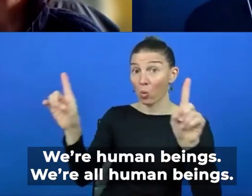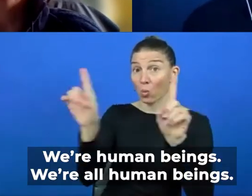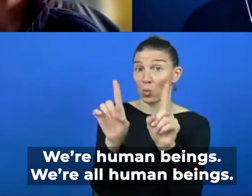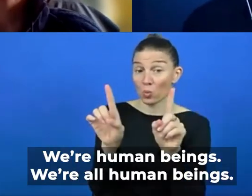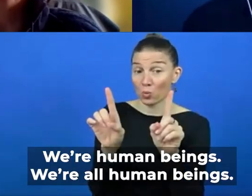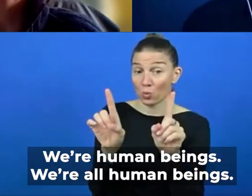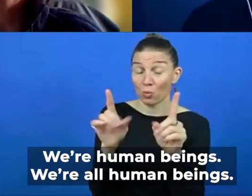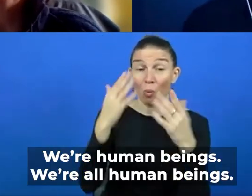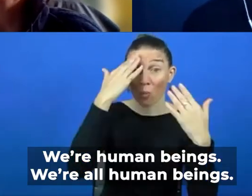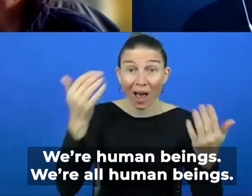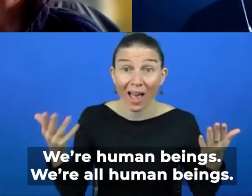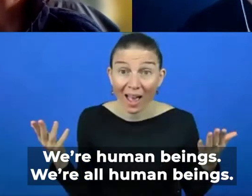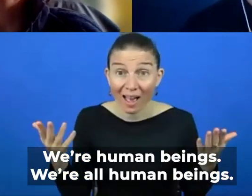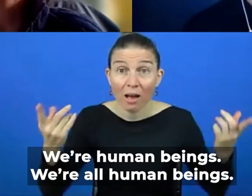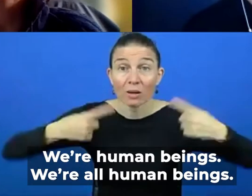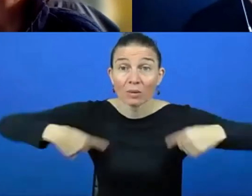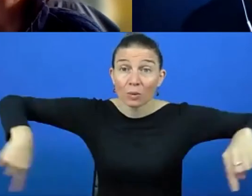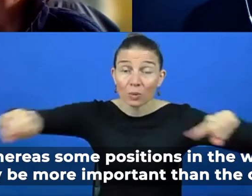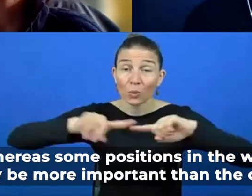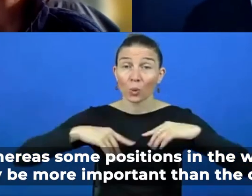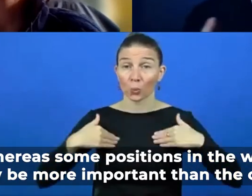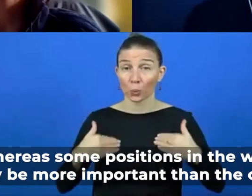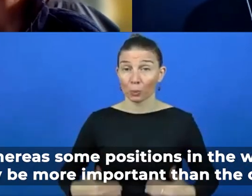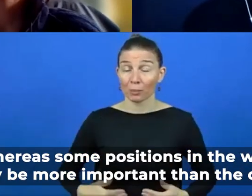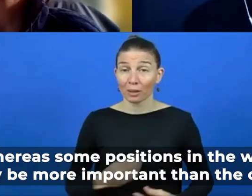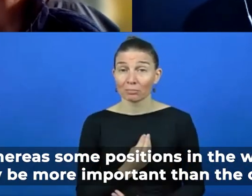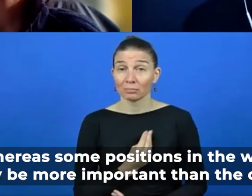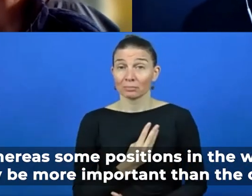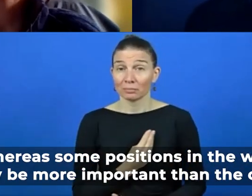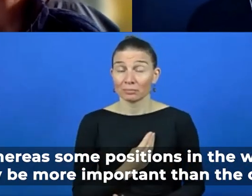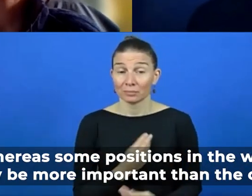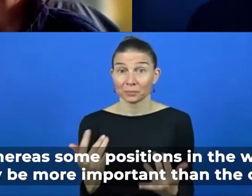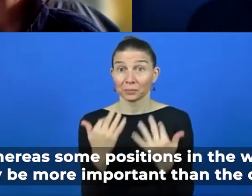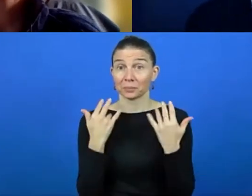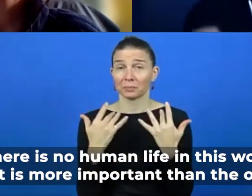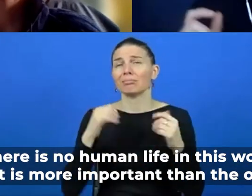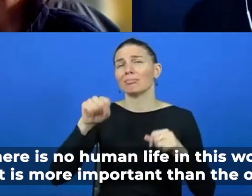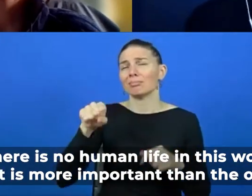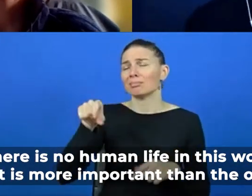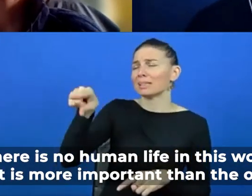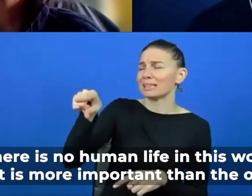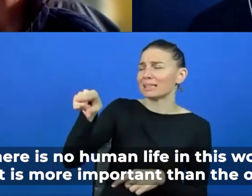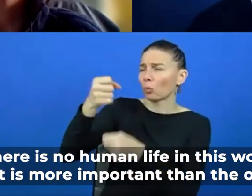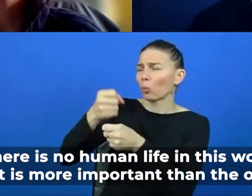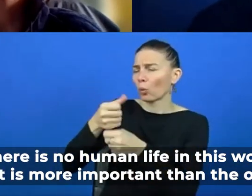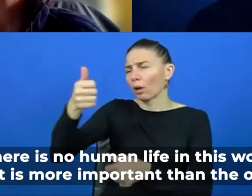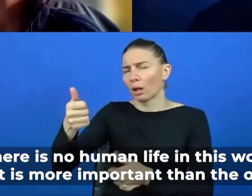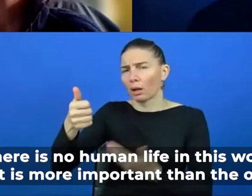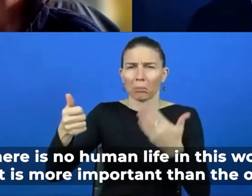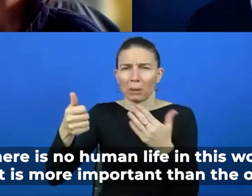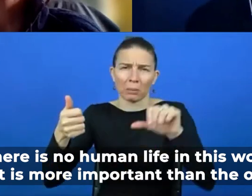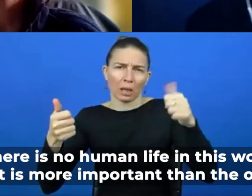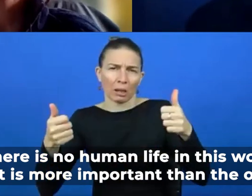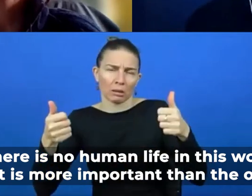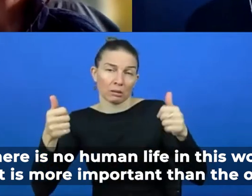human beings. We're all human beings. And where some positions in the world may be more important than the other, there is no human life in this world that